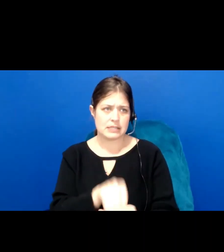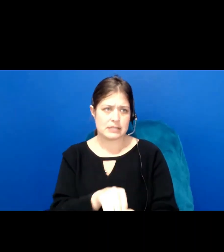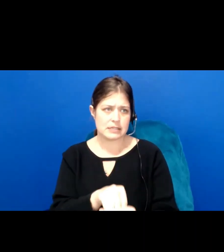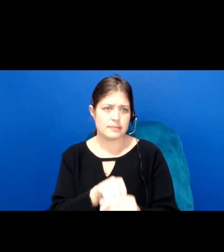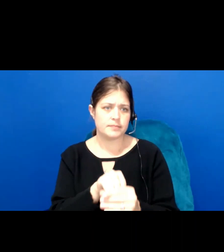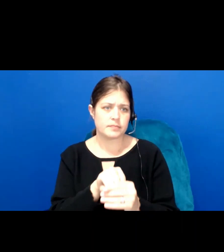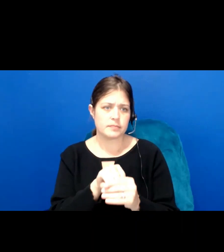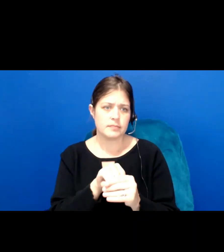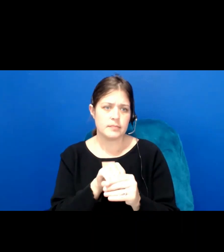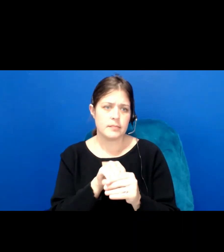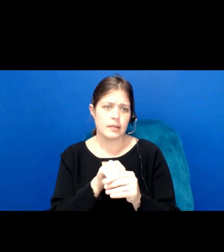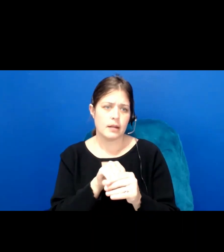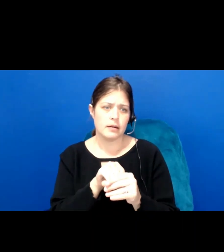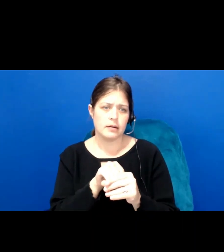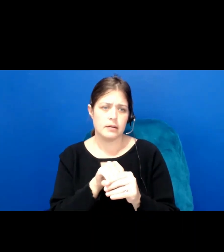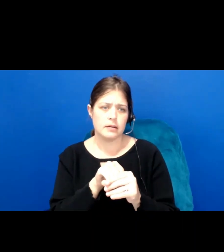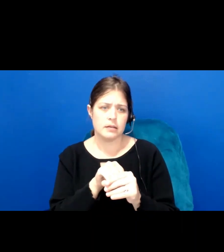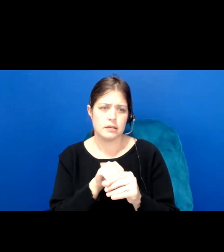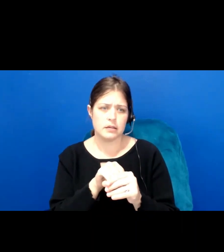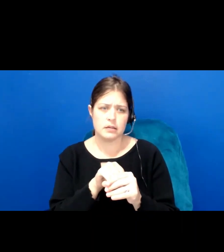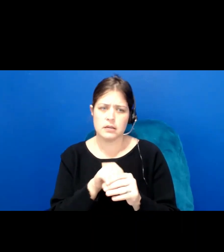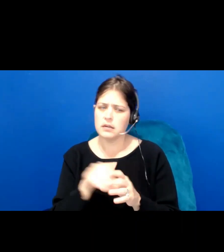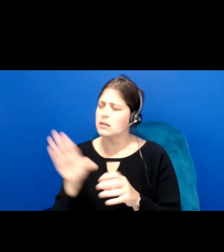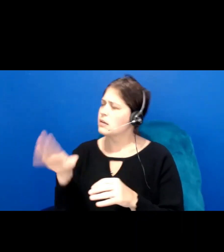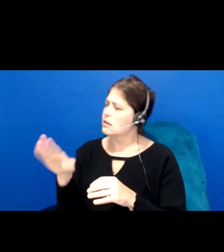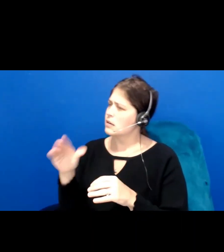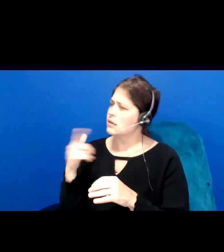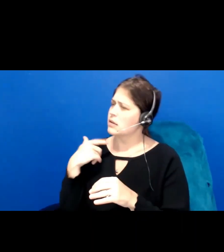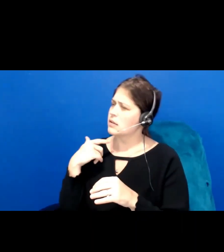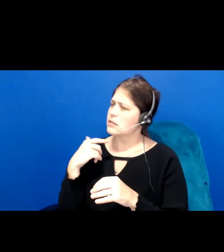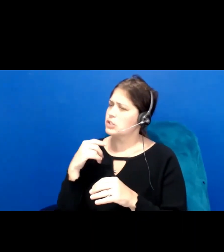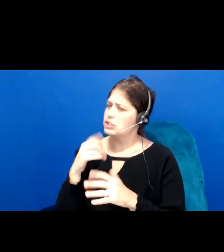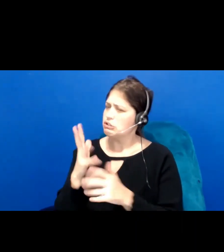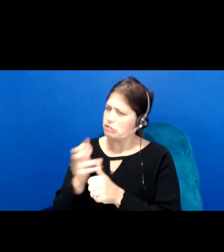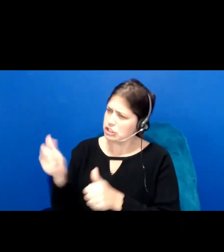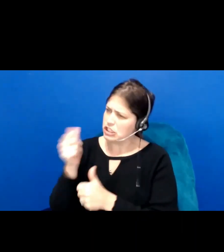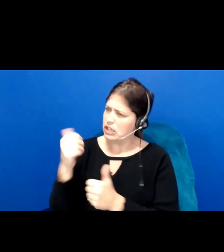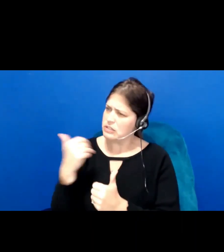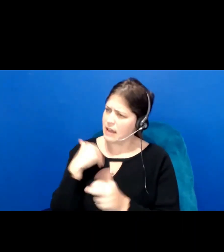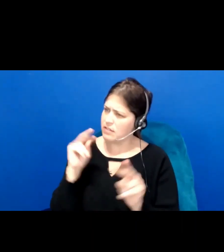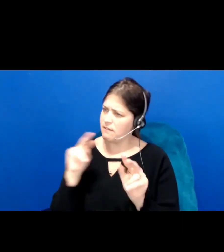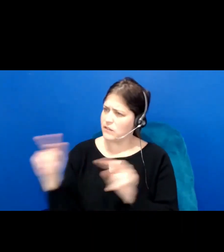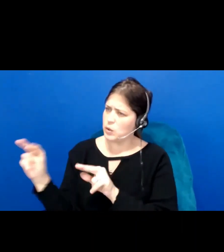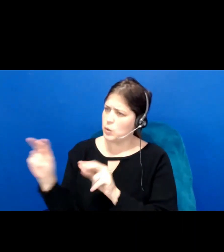Yeah, do chairs have the view with the emails?